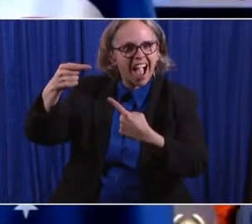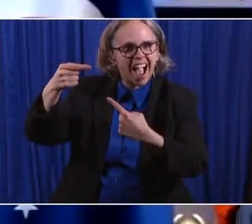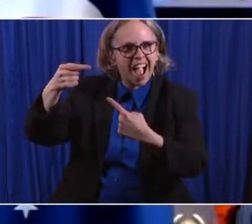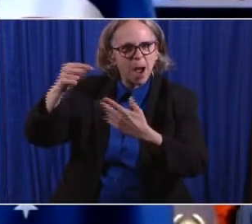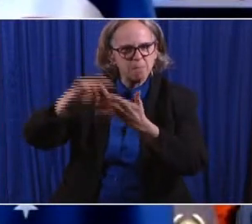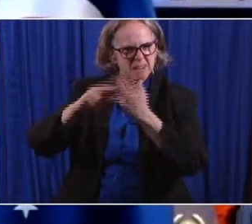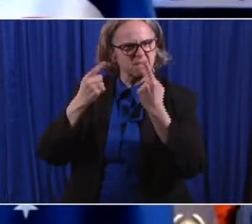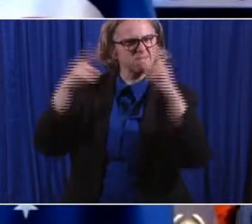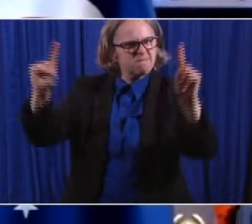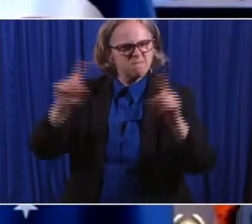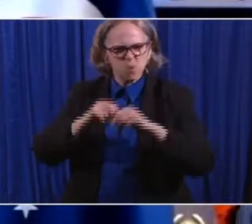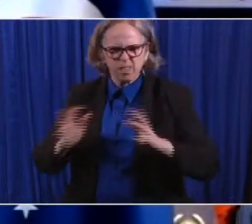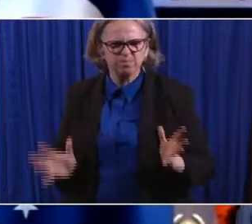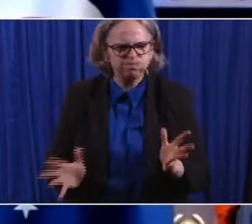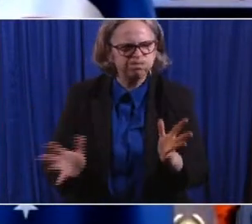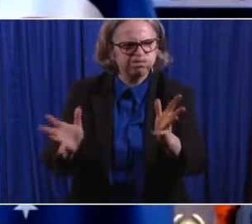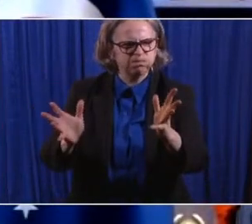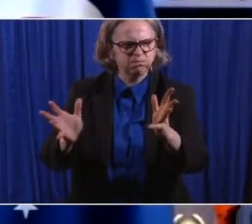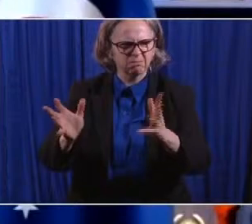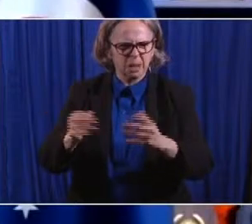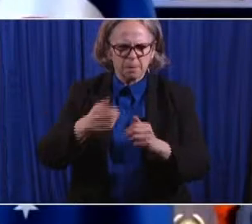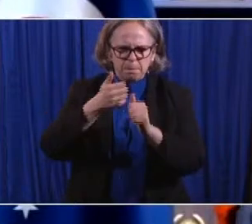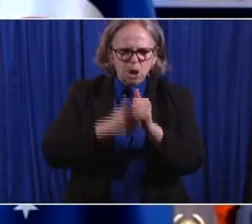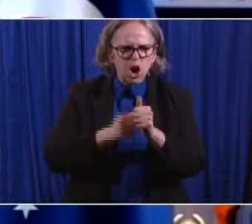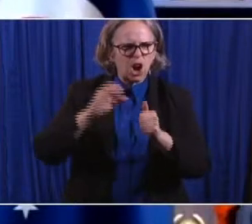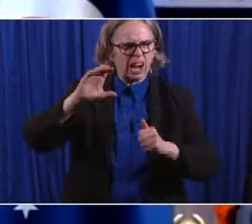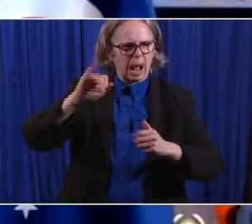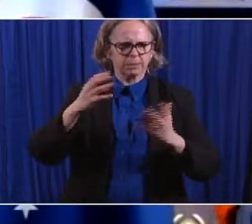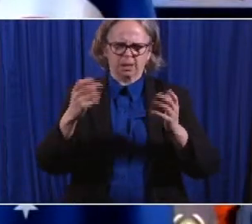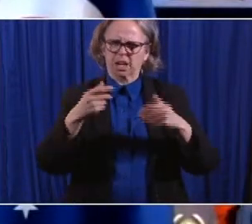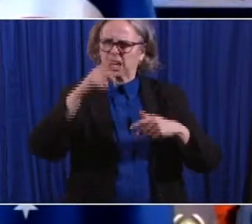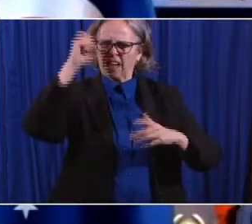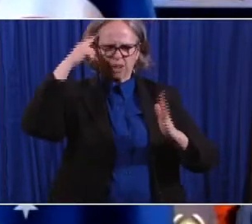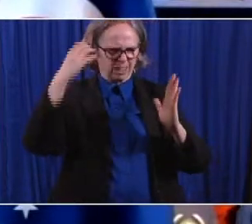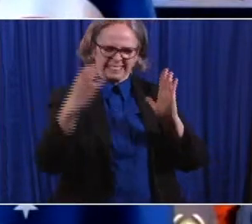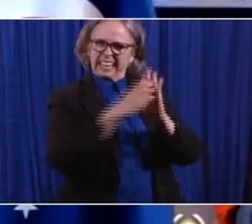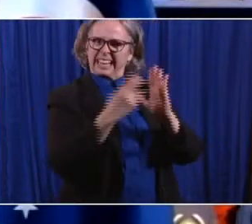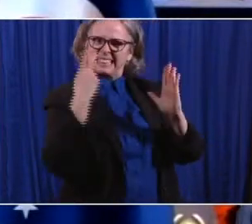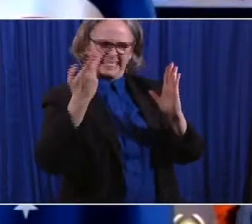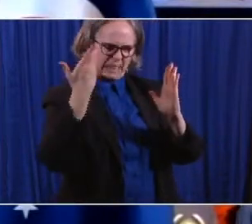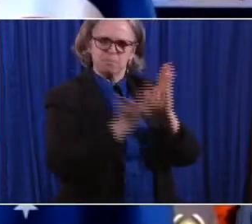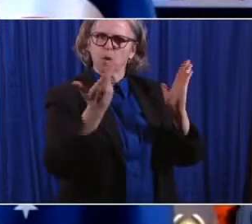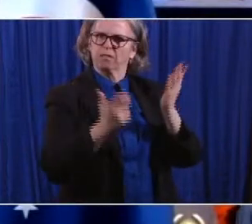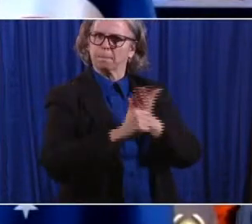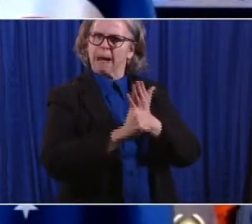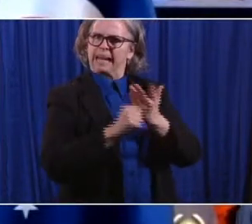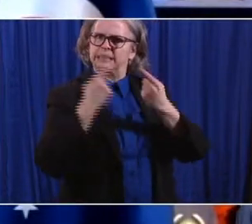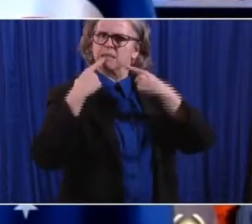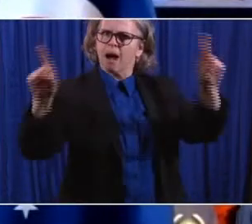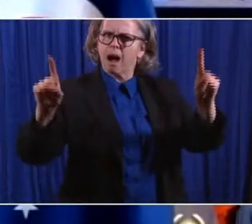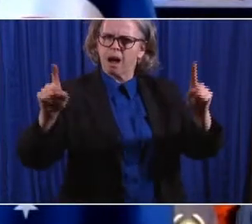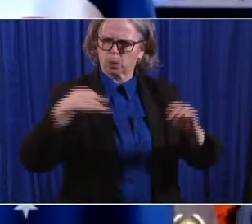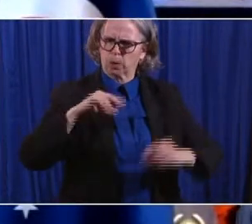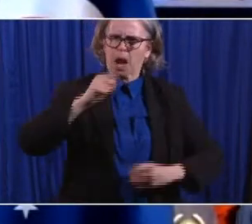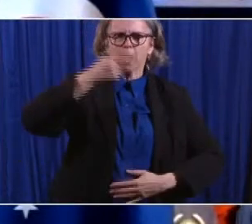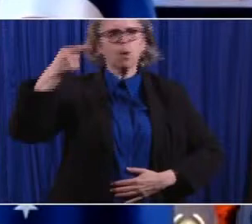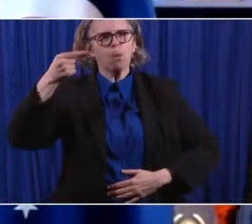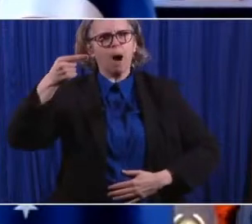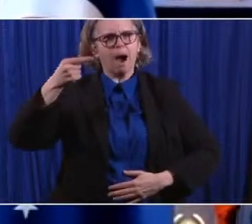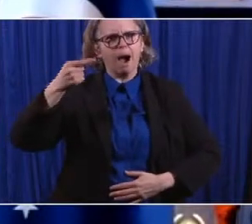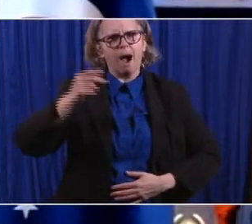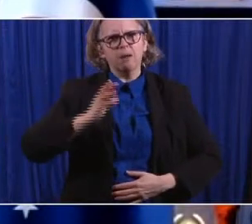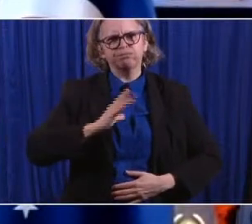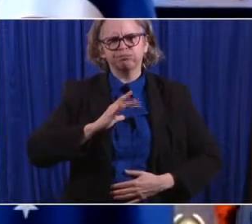Governor, they had a picture of you driving the car that they had showing that we were leading the